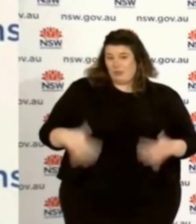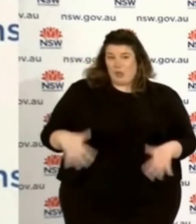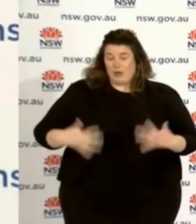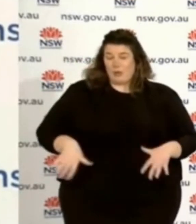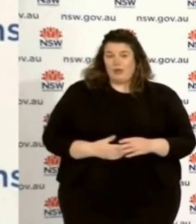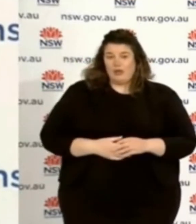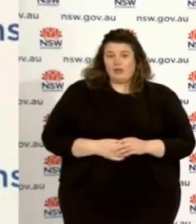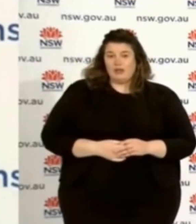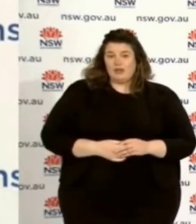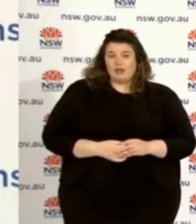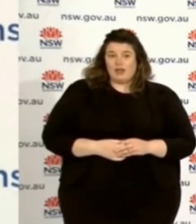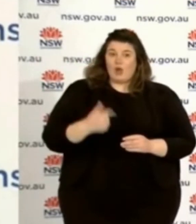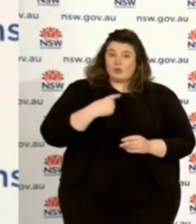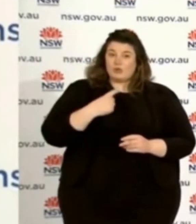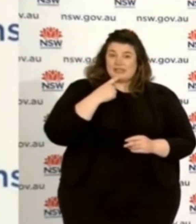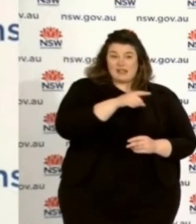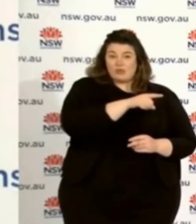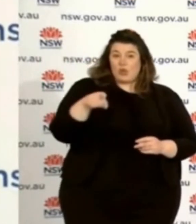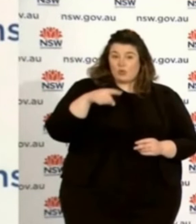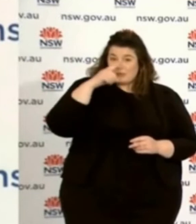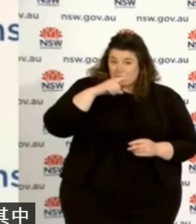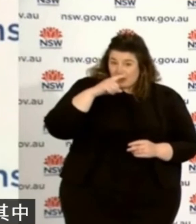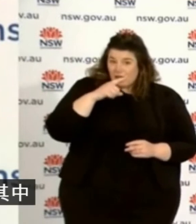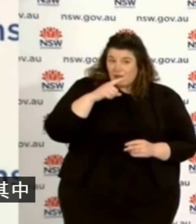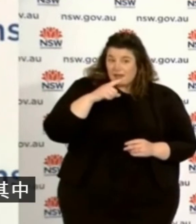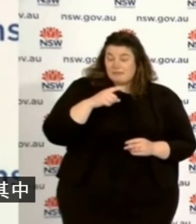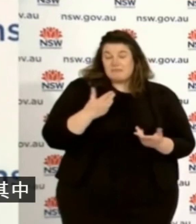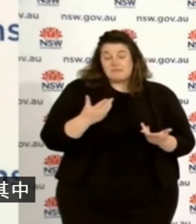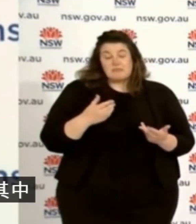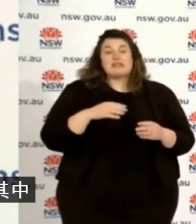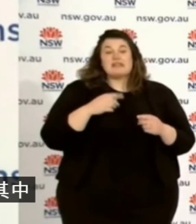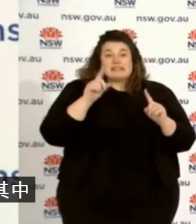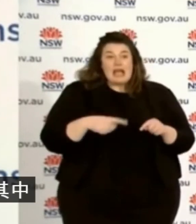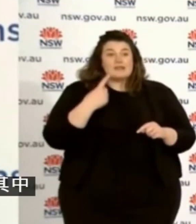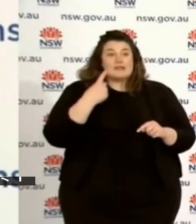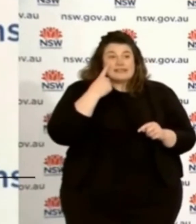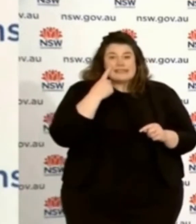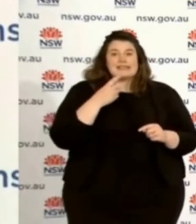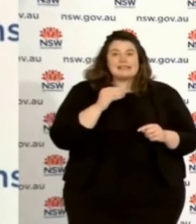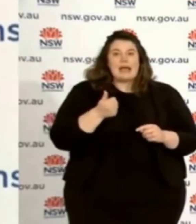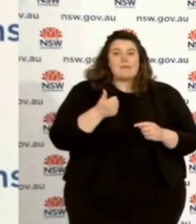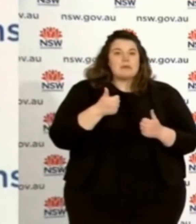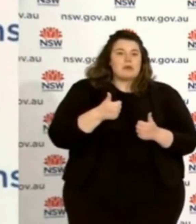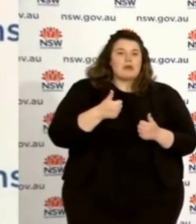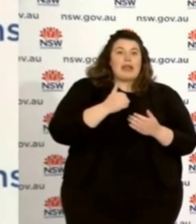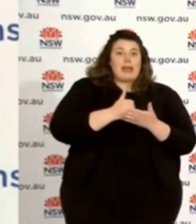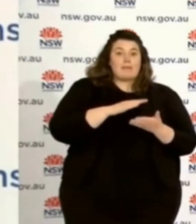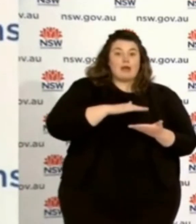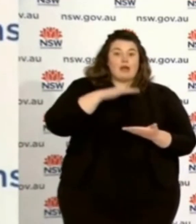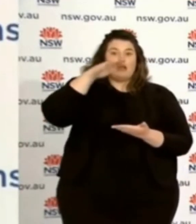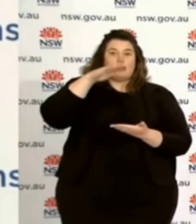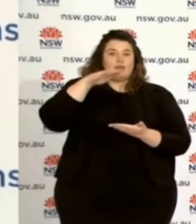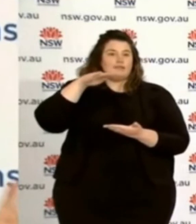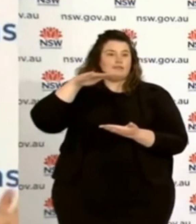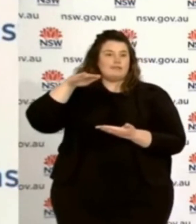amazingly. What I'm trying to say to those communities is we are in some of those communities starting to see some glimmers of flattening.